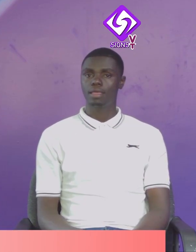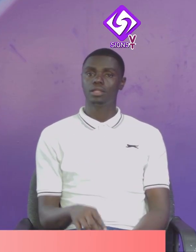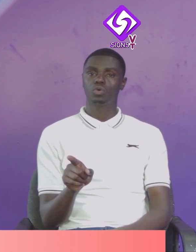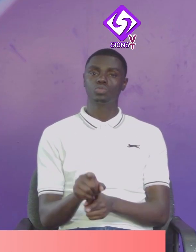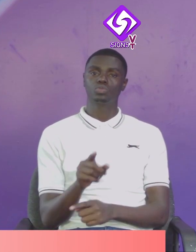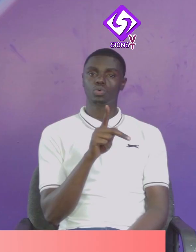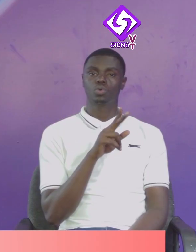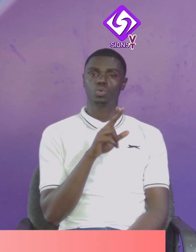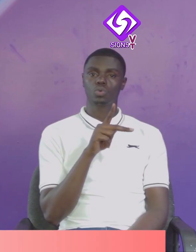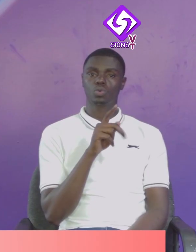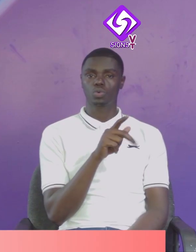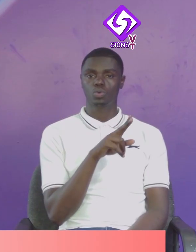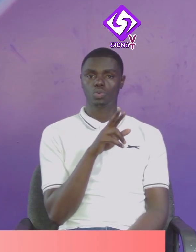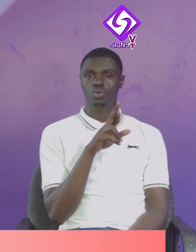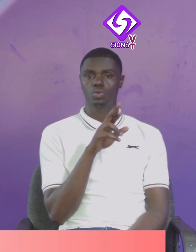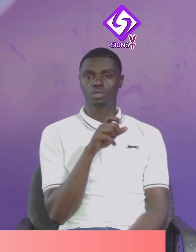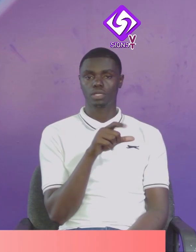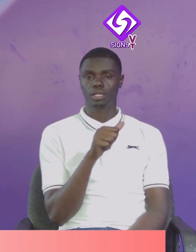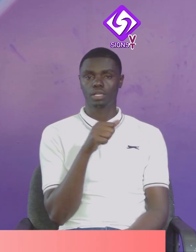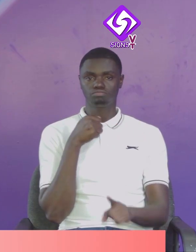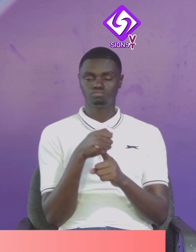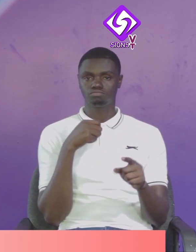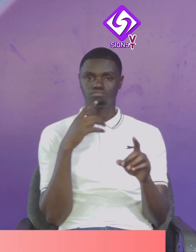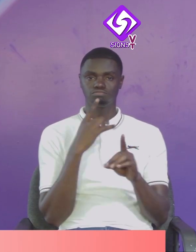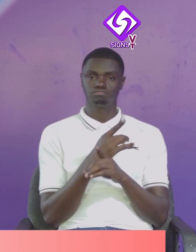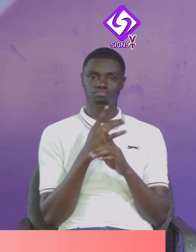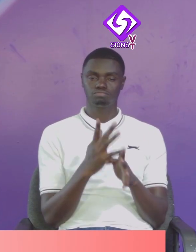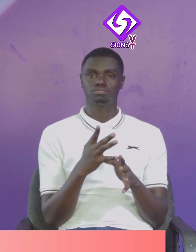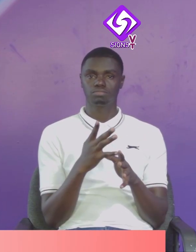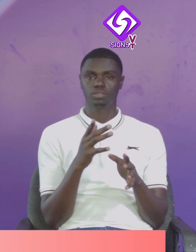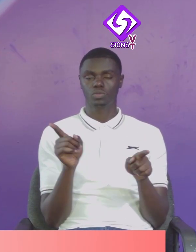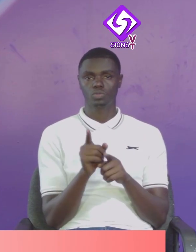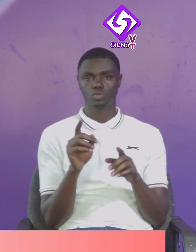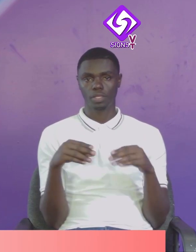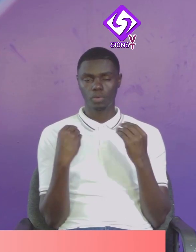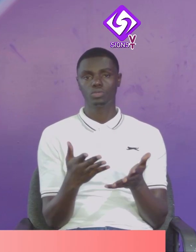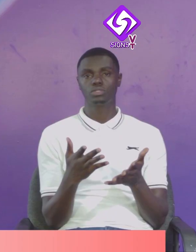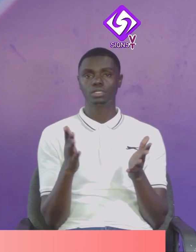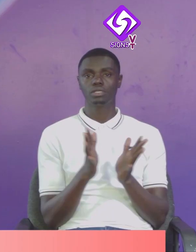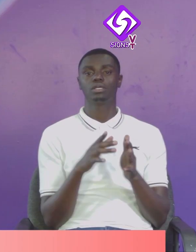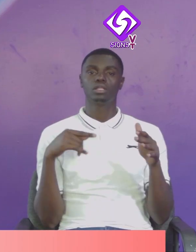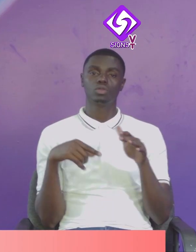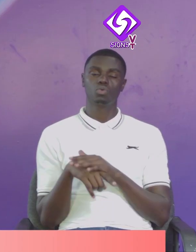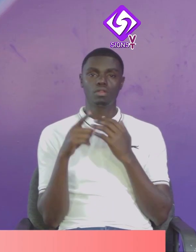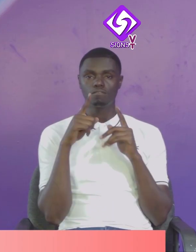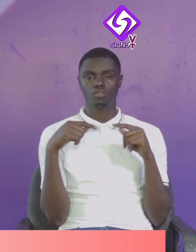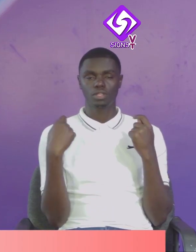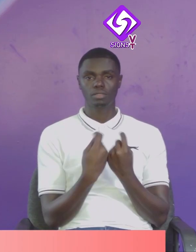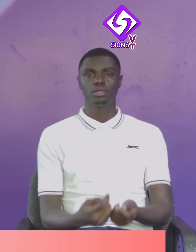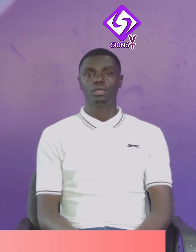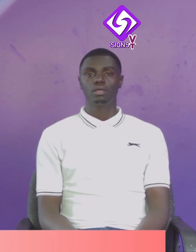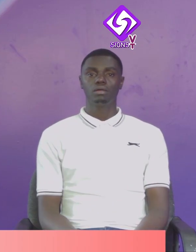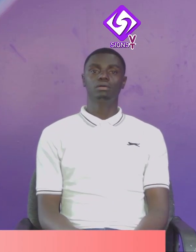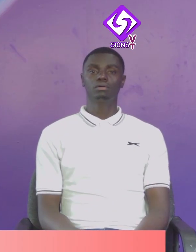on the left side. Yes. He's an attacking defender, and he really produces goals for the team, and that